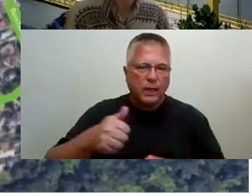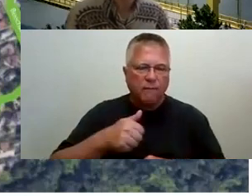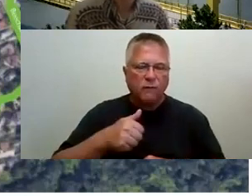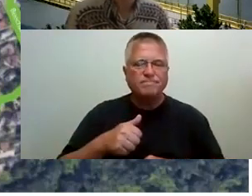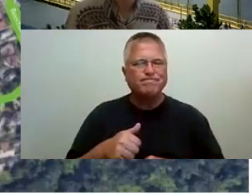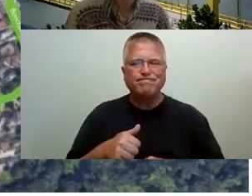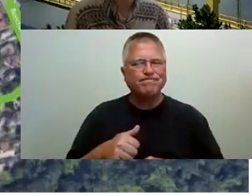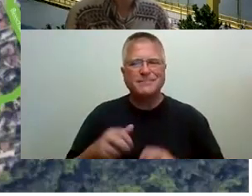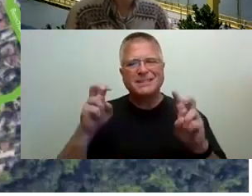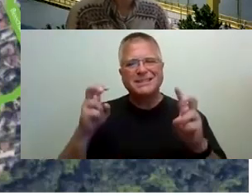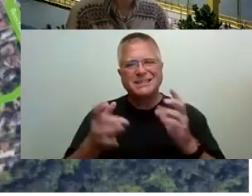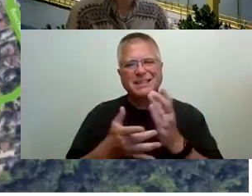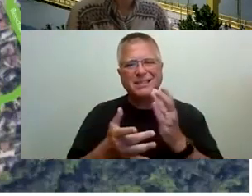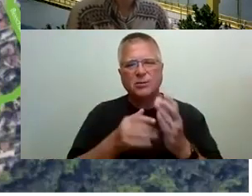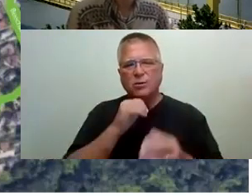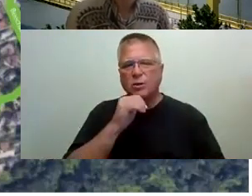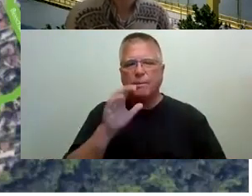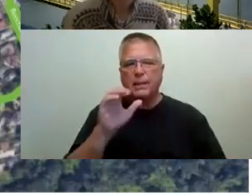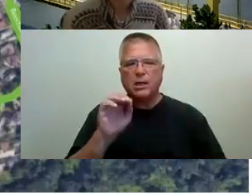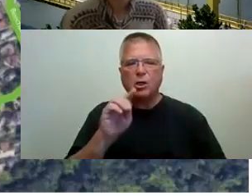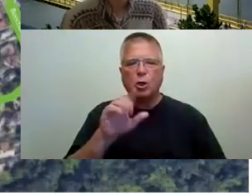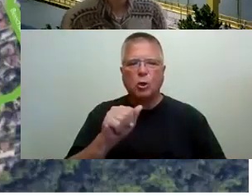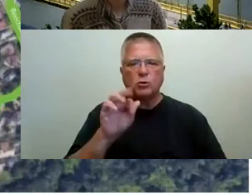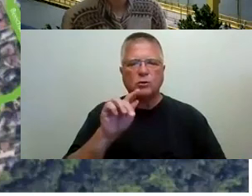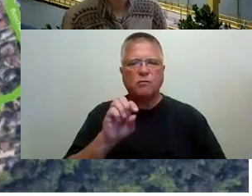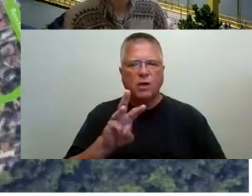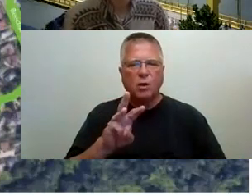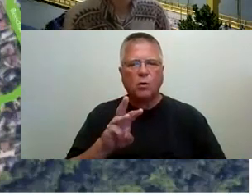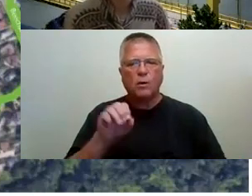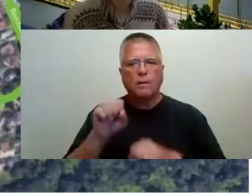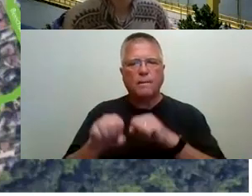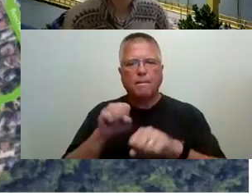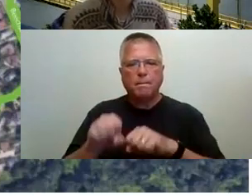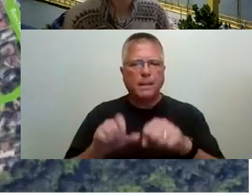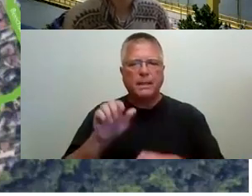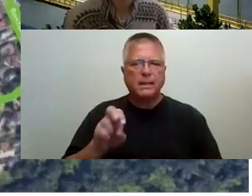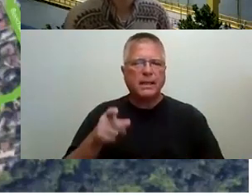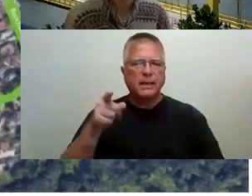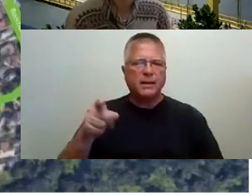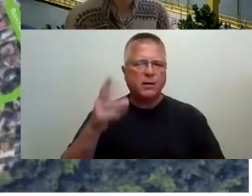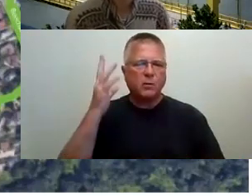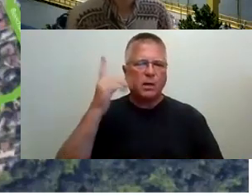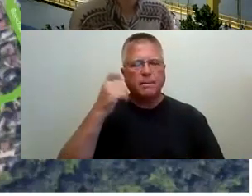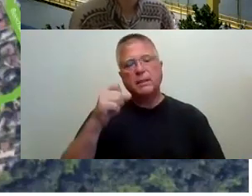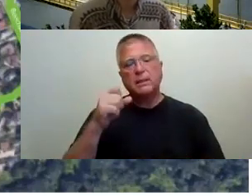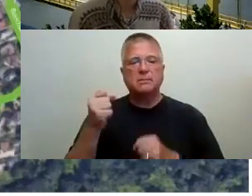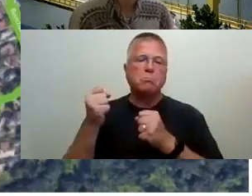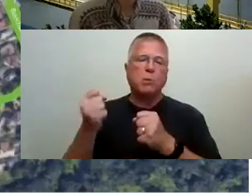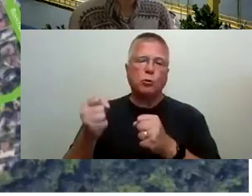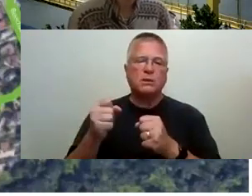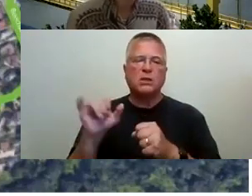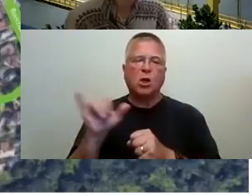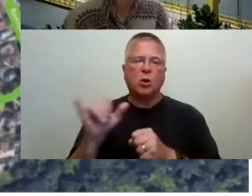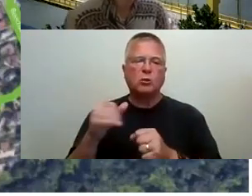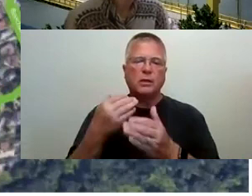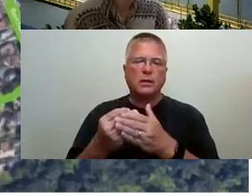wouldn't technically be a Contra-flow bike lane at that point because motorists are also allowed to go there, so it would be more